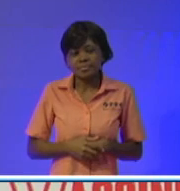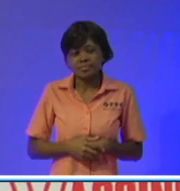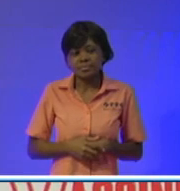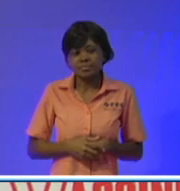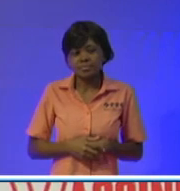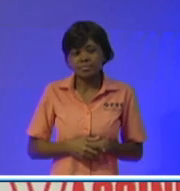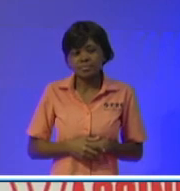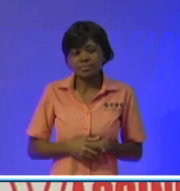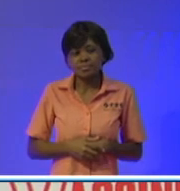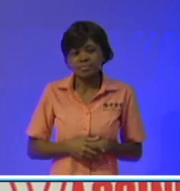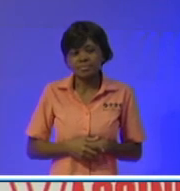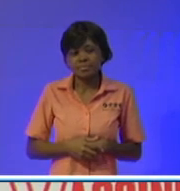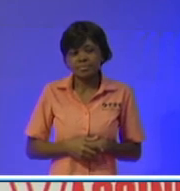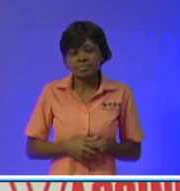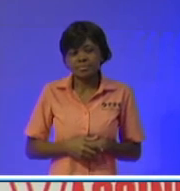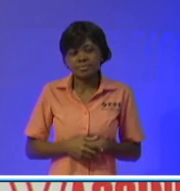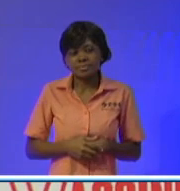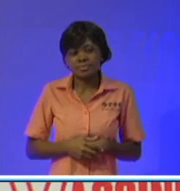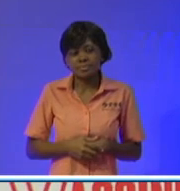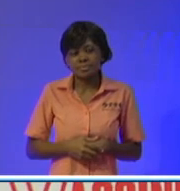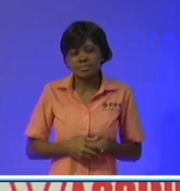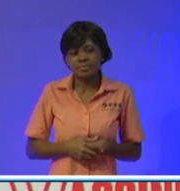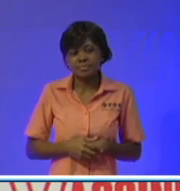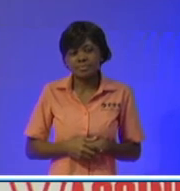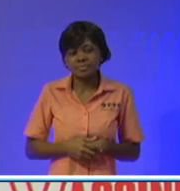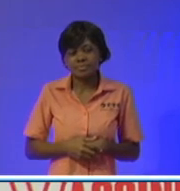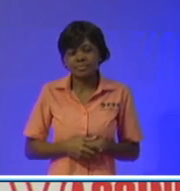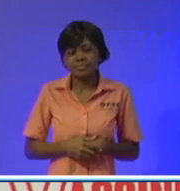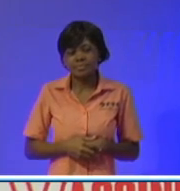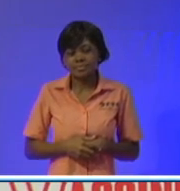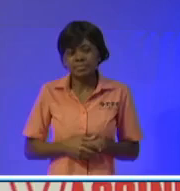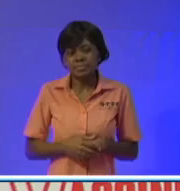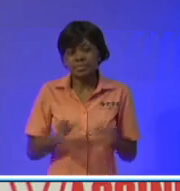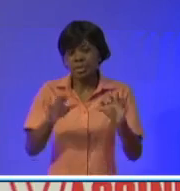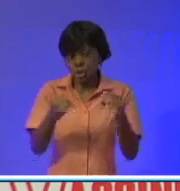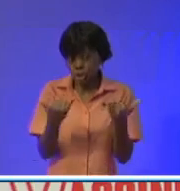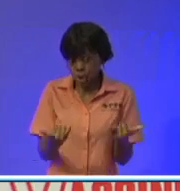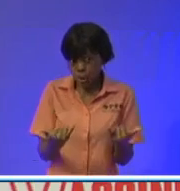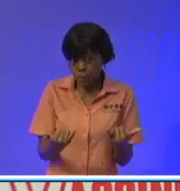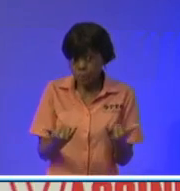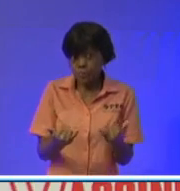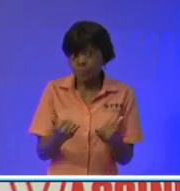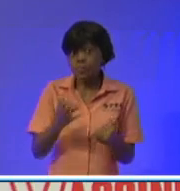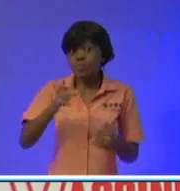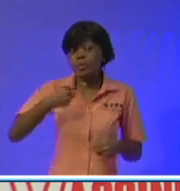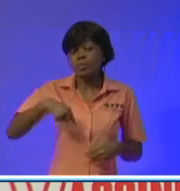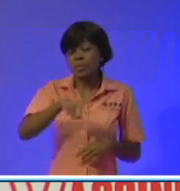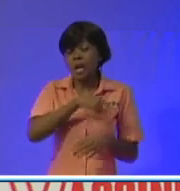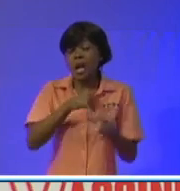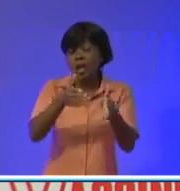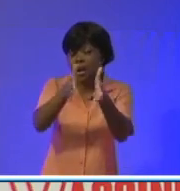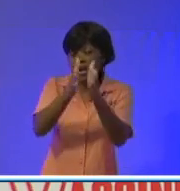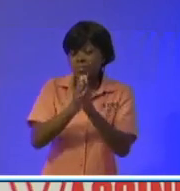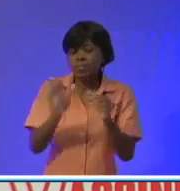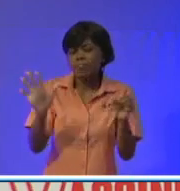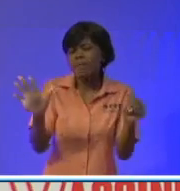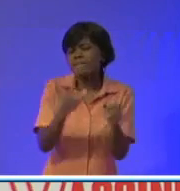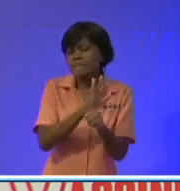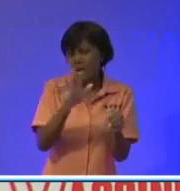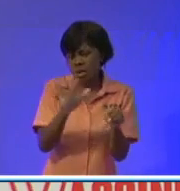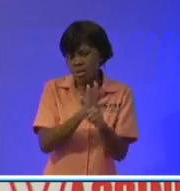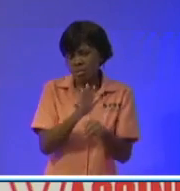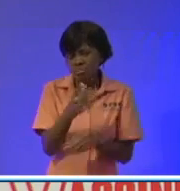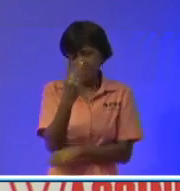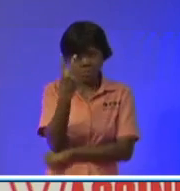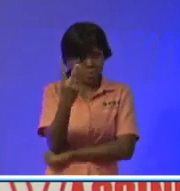questions. And of course, because our time is limited, we are requesting a maximum of two questions per media house in the first